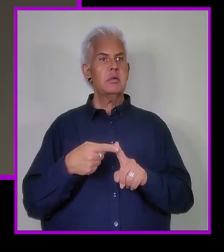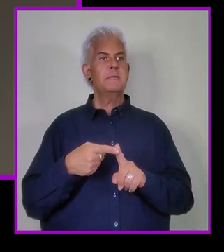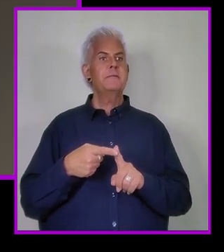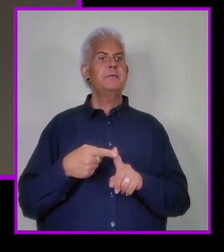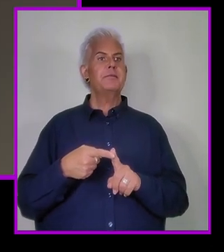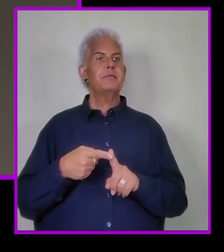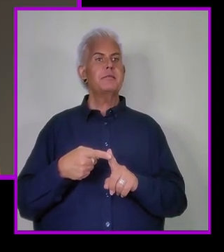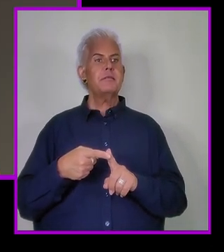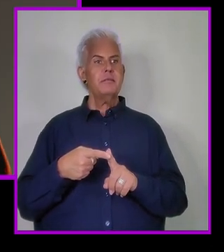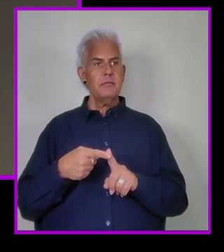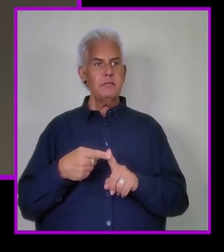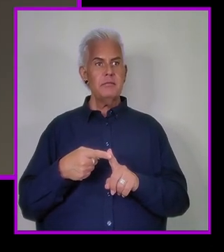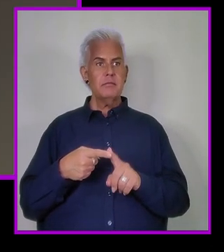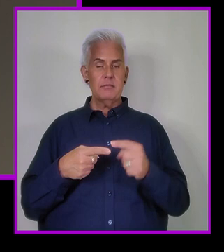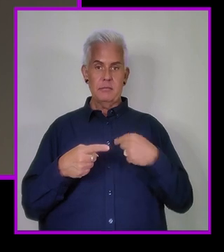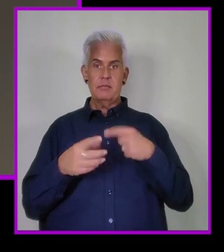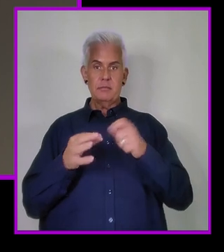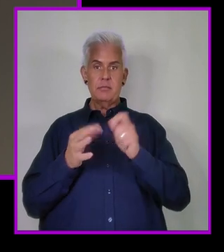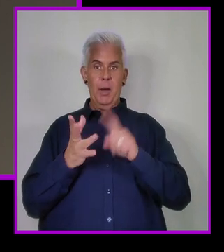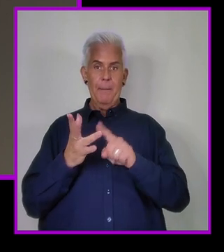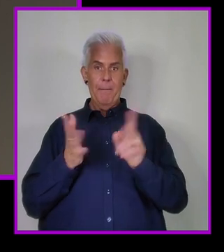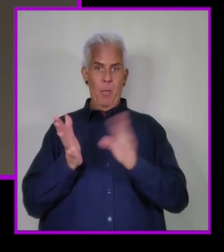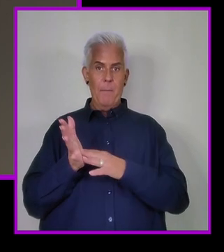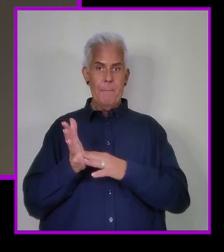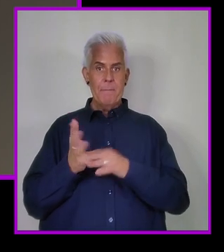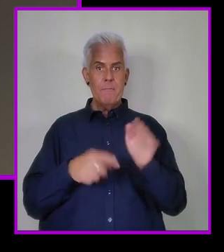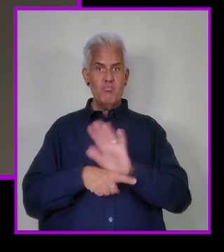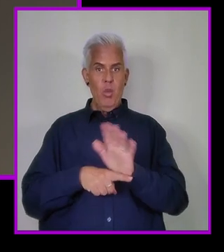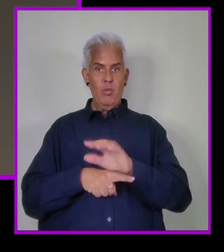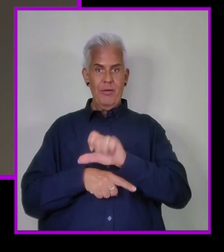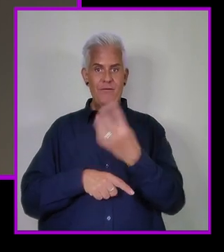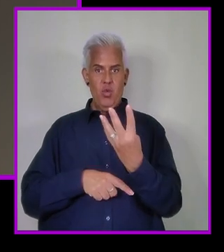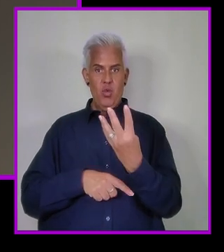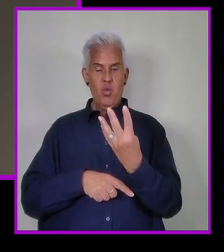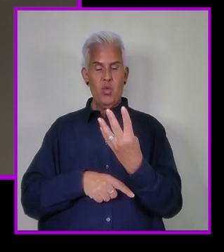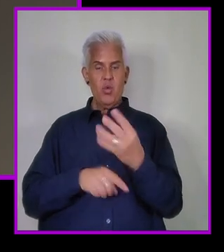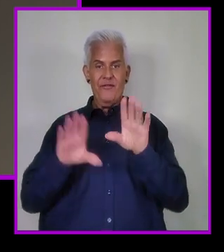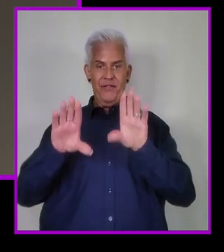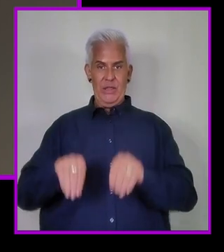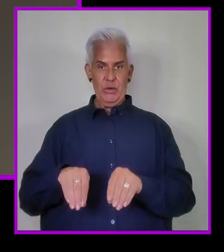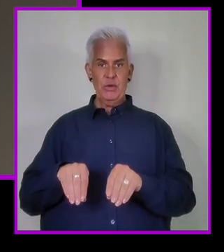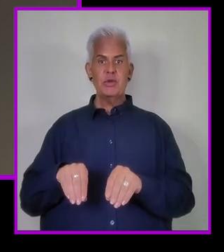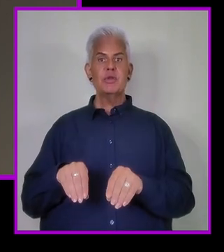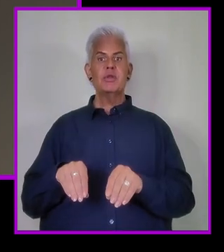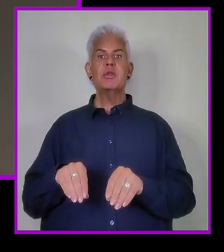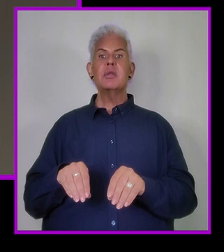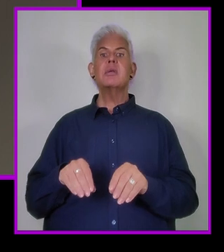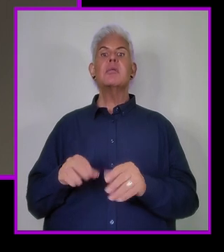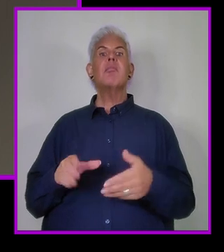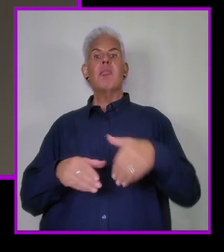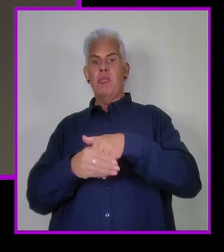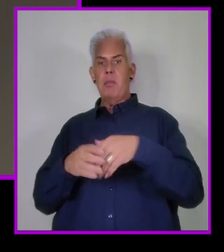me, when I came out of Boom, having done this successful programme on Channel 4, and I got an audition at the